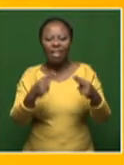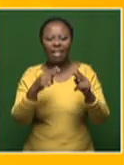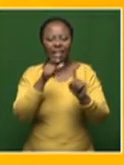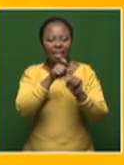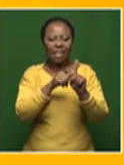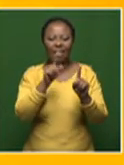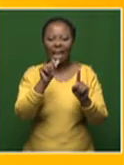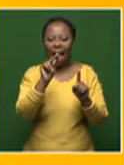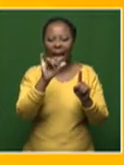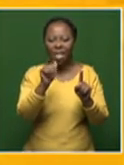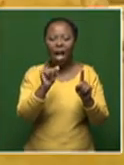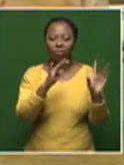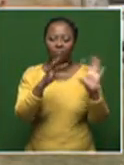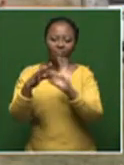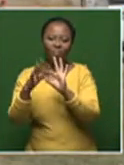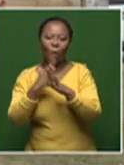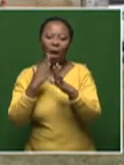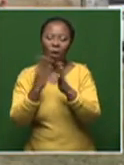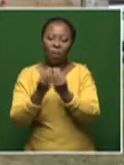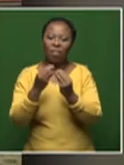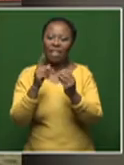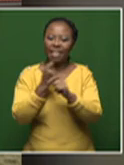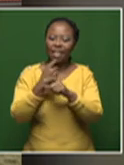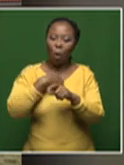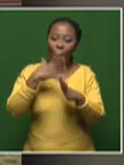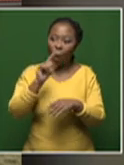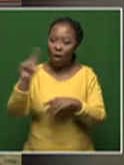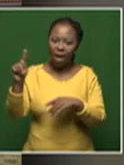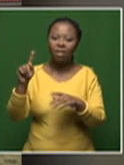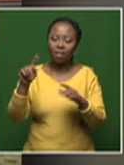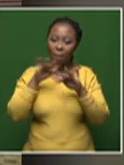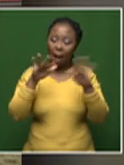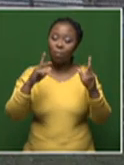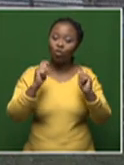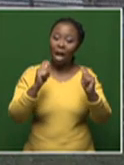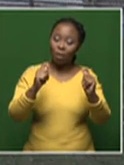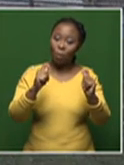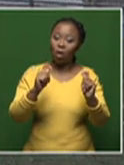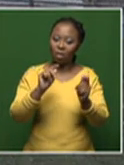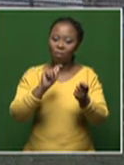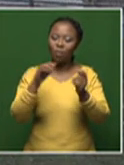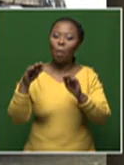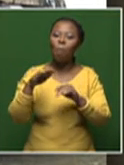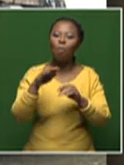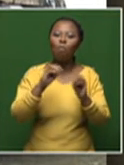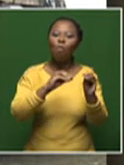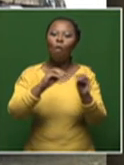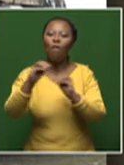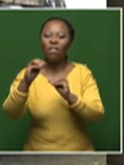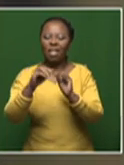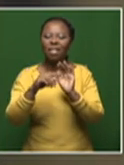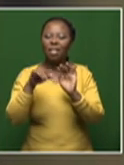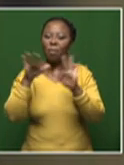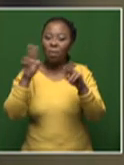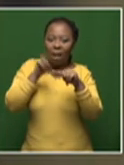her collaboration with taxi owners Ziyaad and Fatima Dyason to turn a public transport vehicle into a moving masterpiece that passengers can